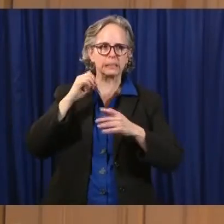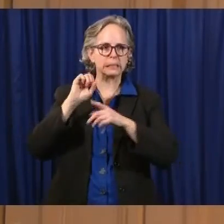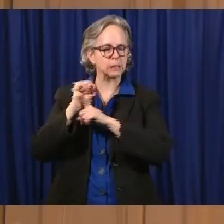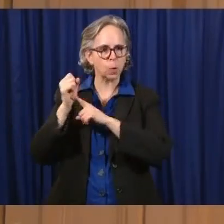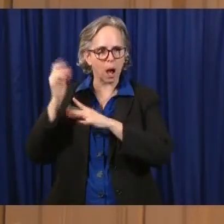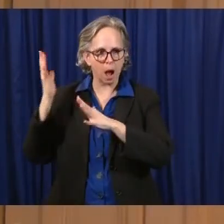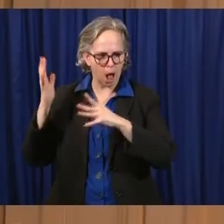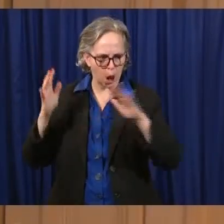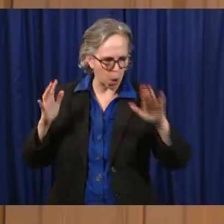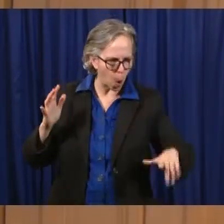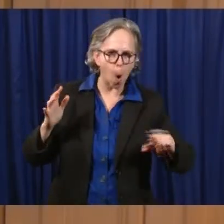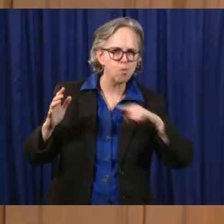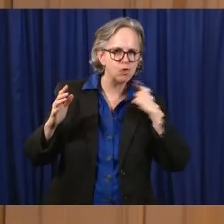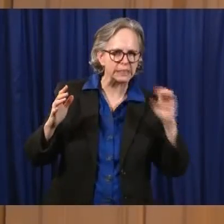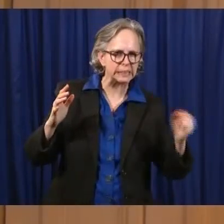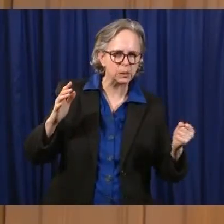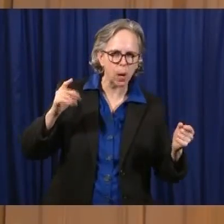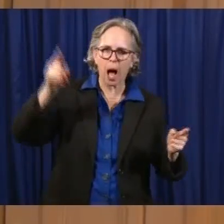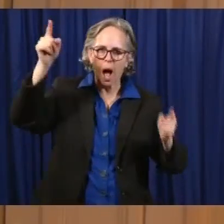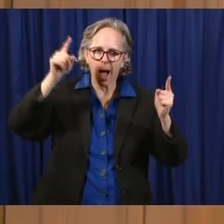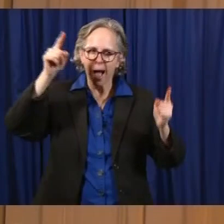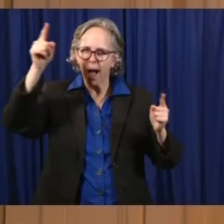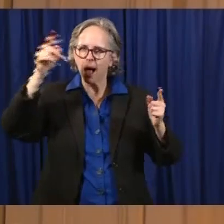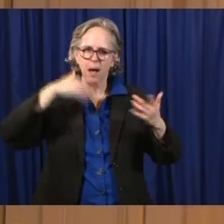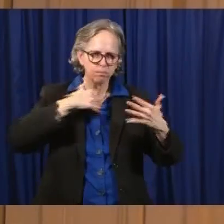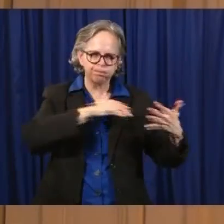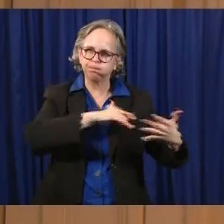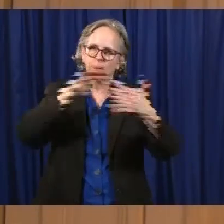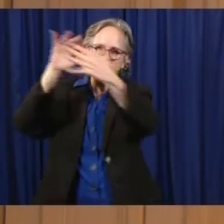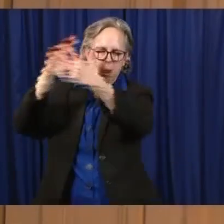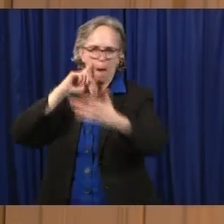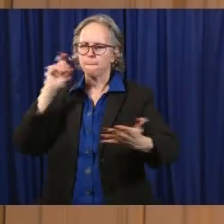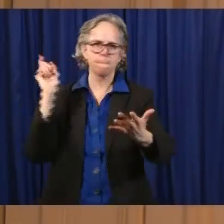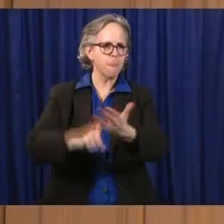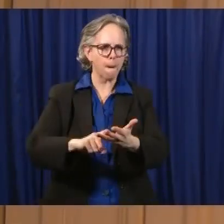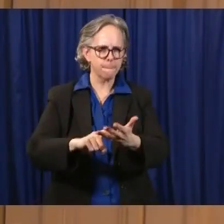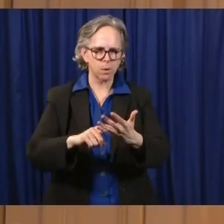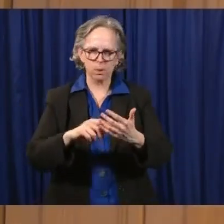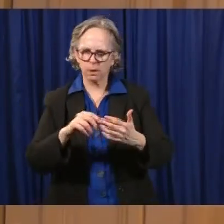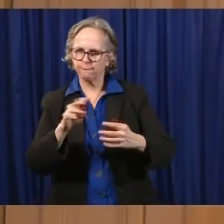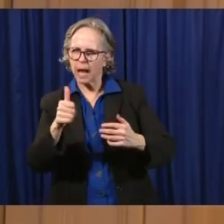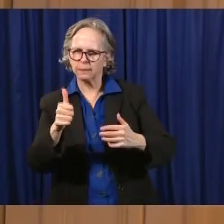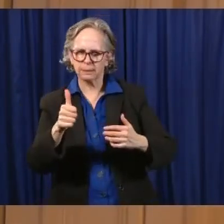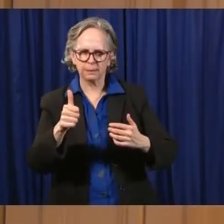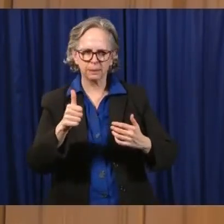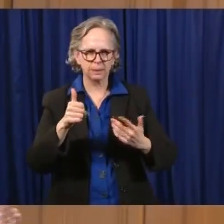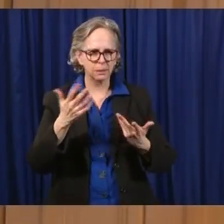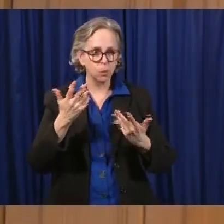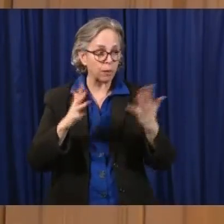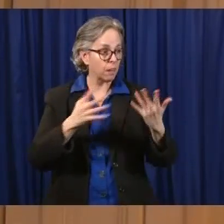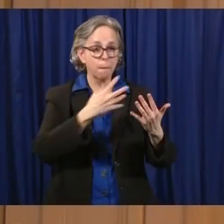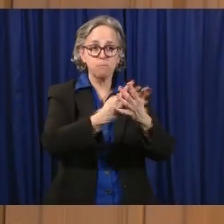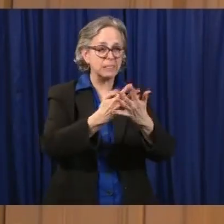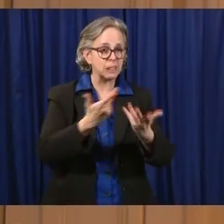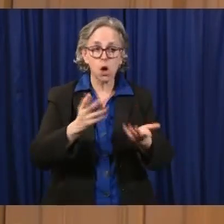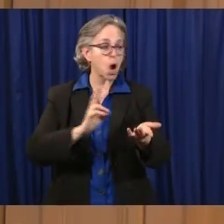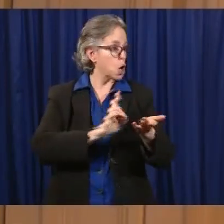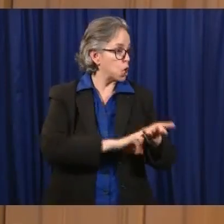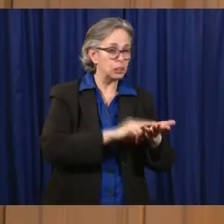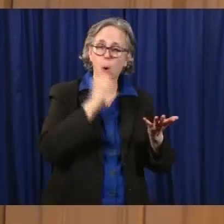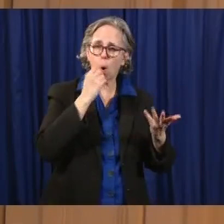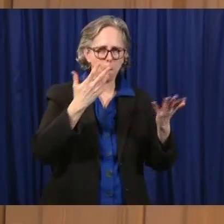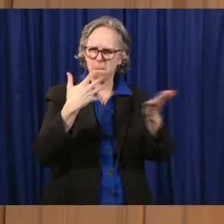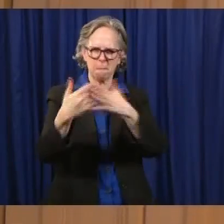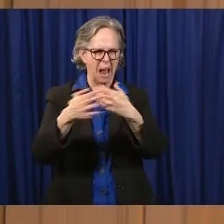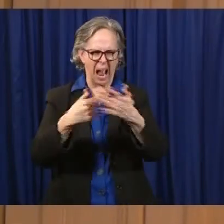there's a flare somewhere, whether it's a nursing home or a prison or in a neighborhood or in a workplace. And we want to be able to respond and